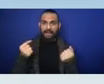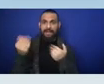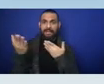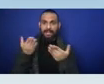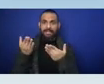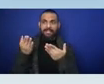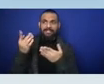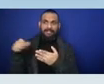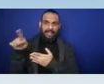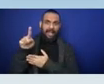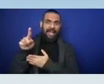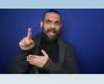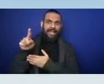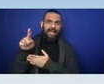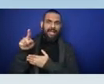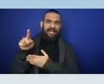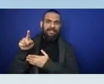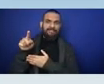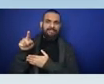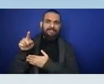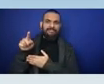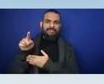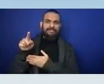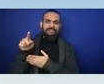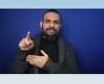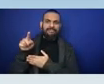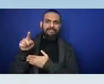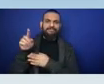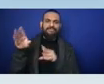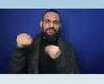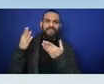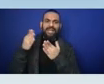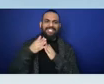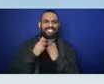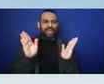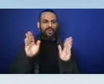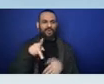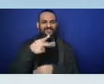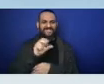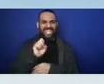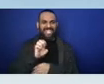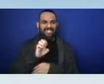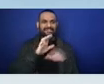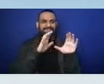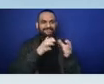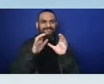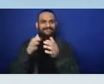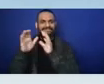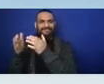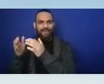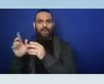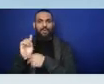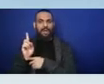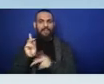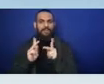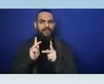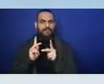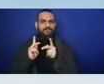Chief? So the way that the CDC and the